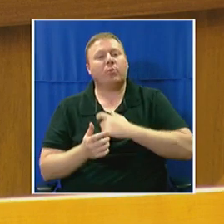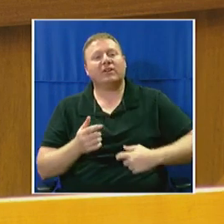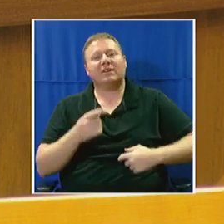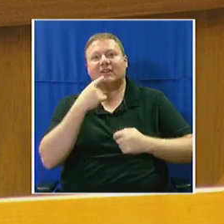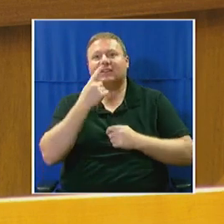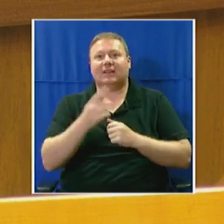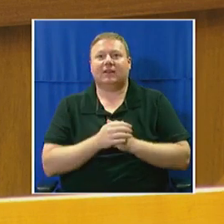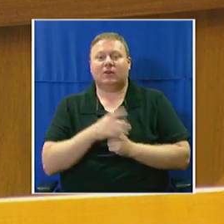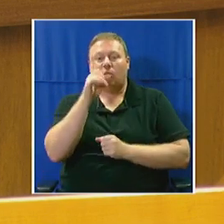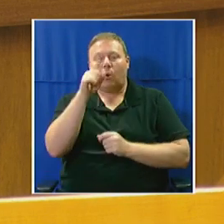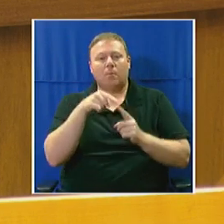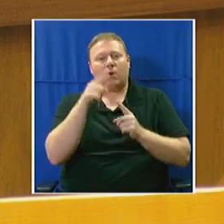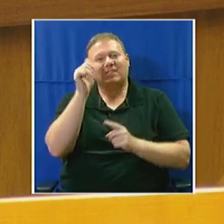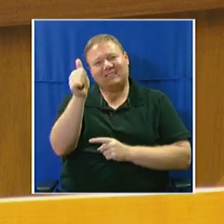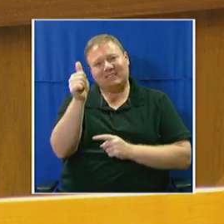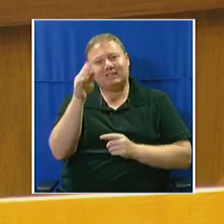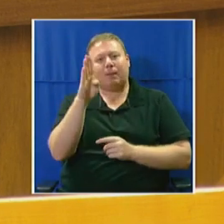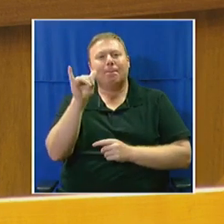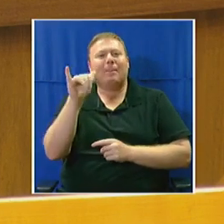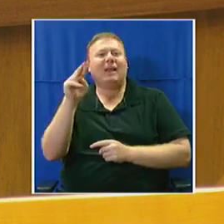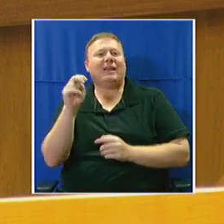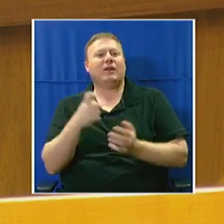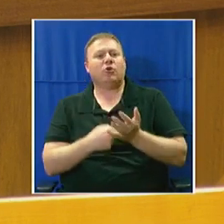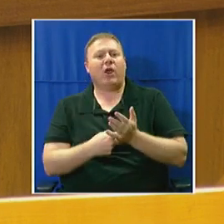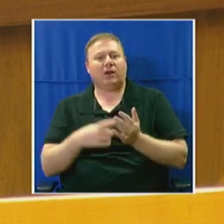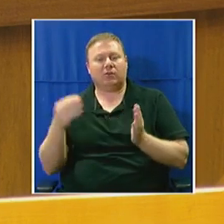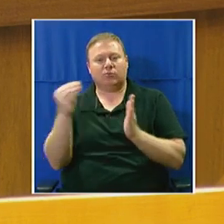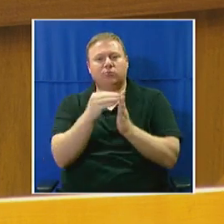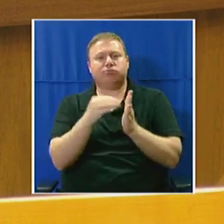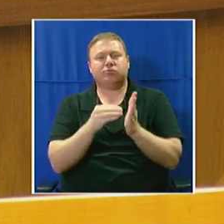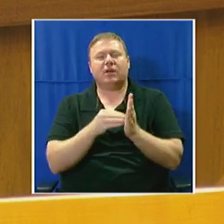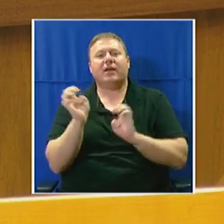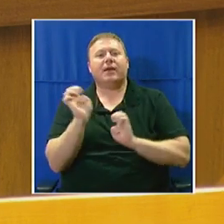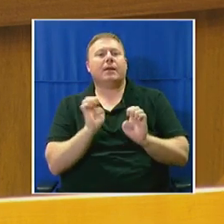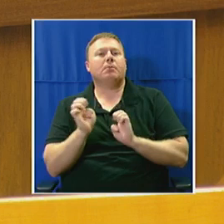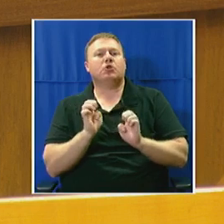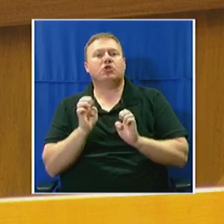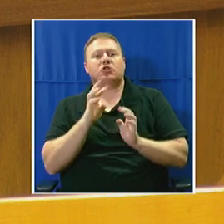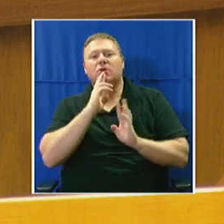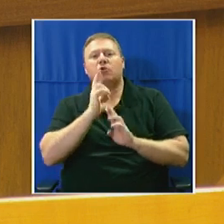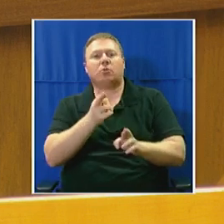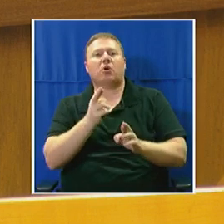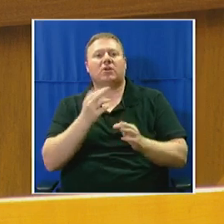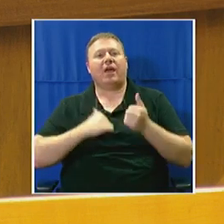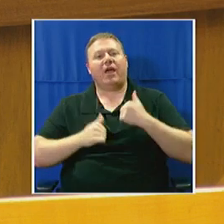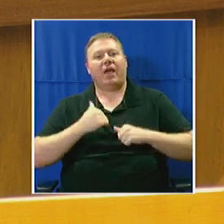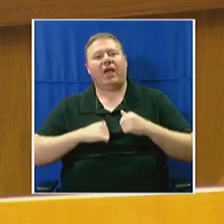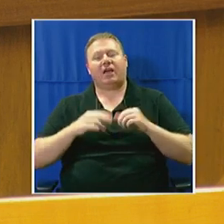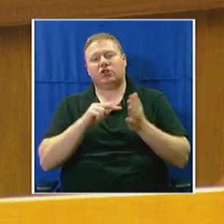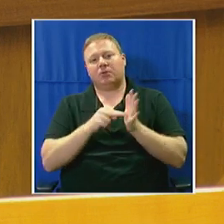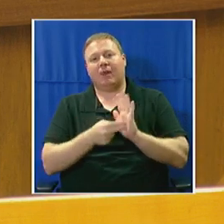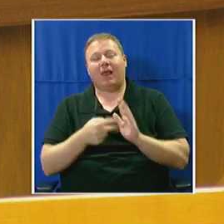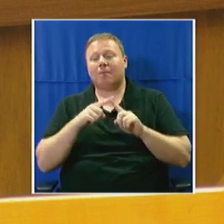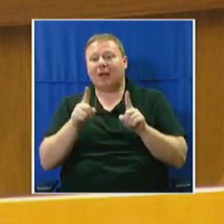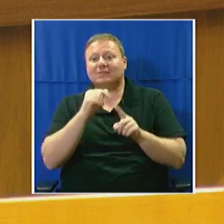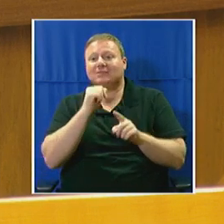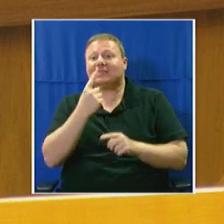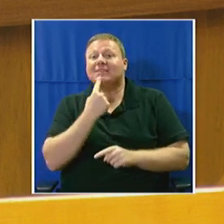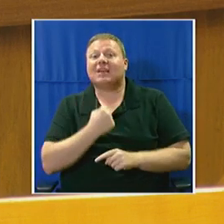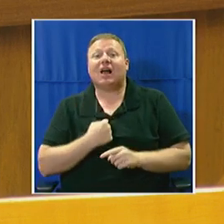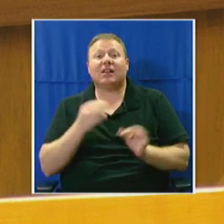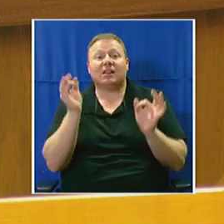1.6 billion Rand will be allocated to the emergency response action plan but what he didn't tell us is